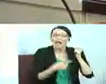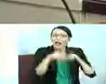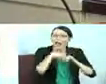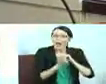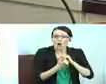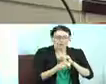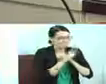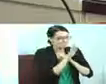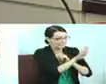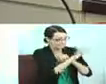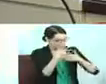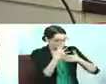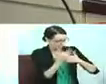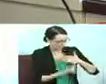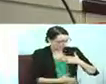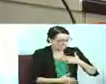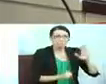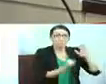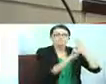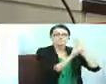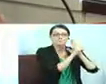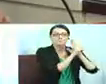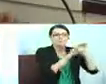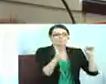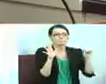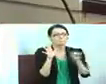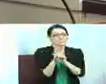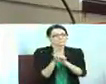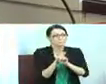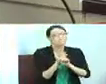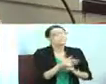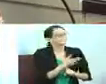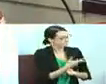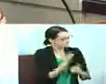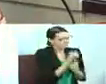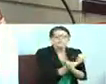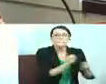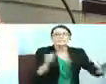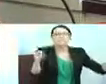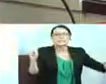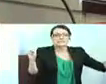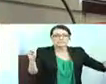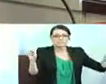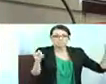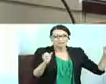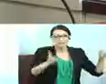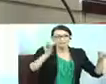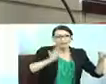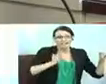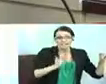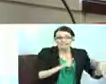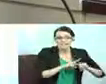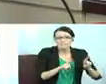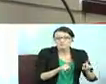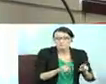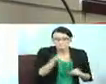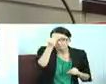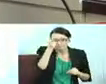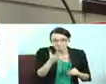blood on the cross. Like I said this morning, you have to believe